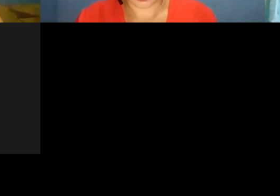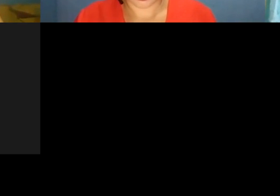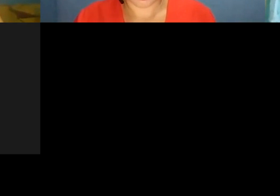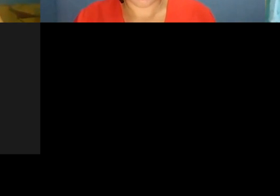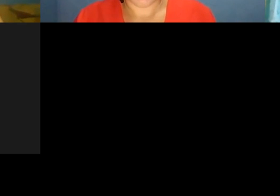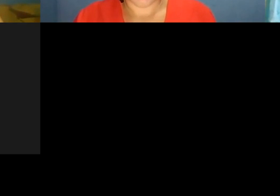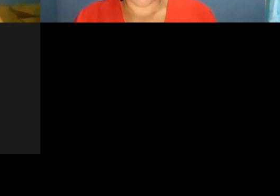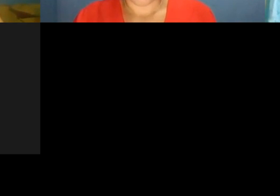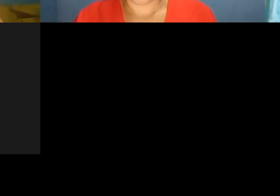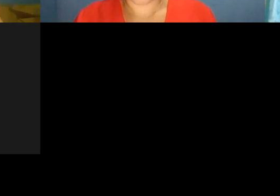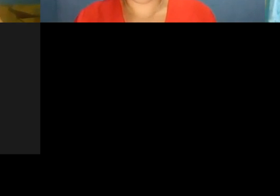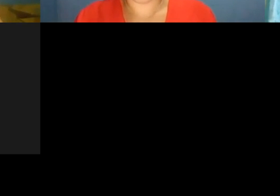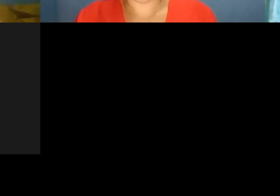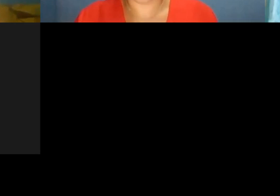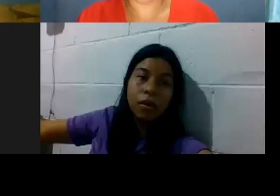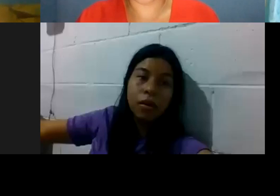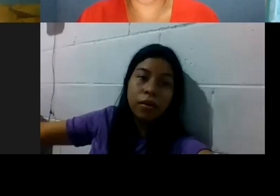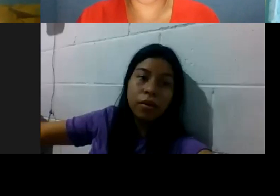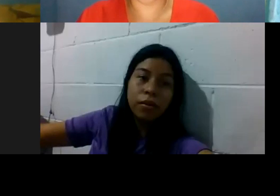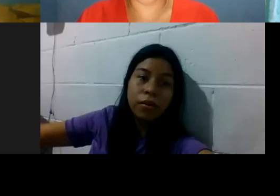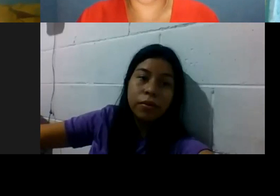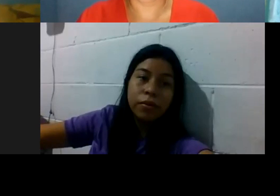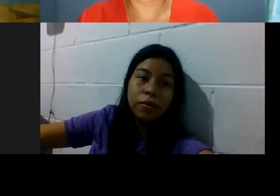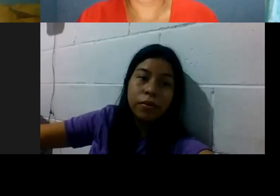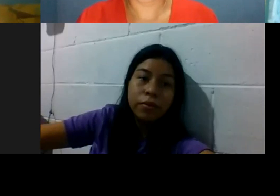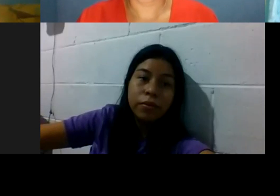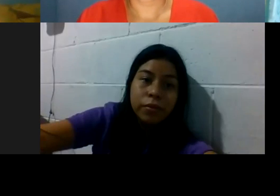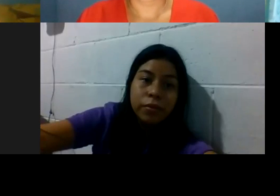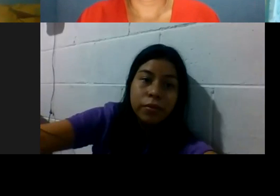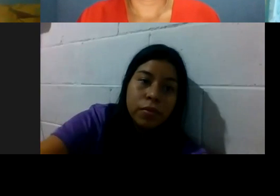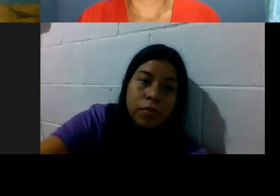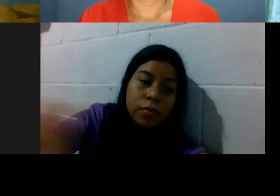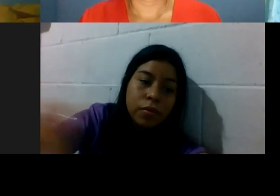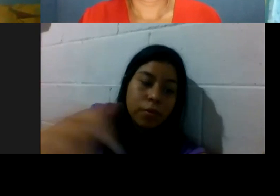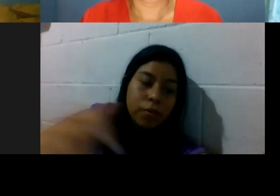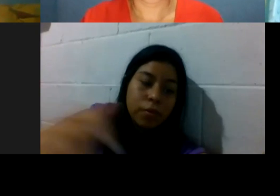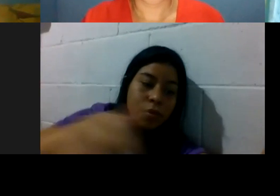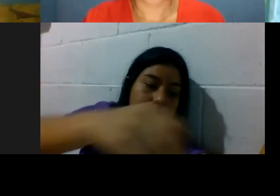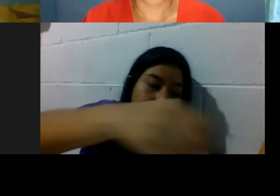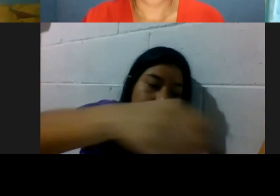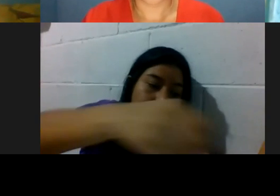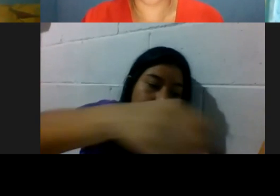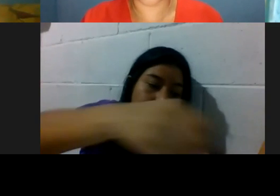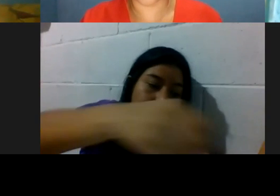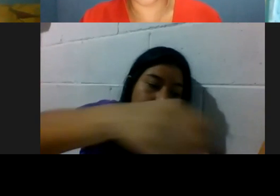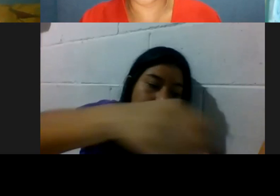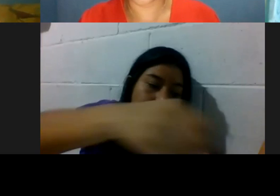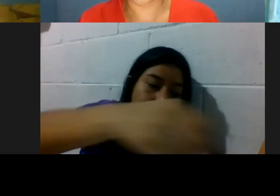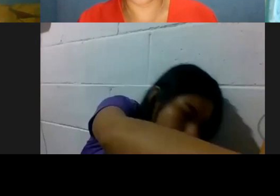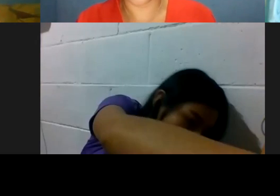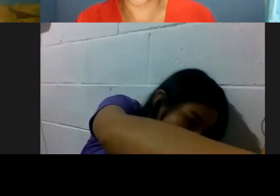Hello, good evening. Good evening. How are you doing today? I'm tired.